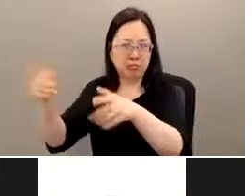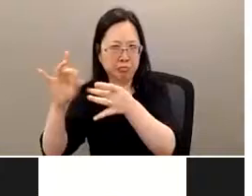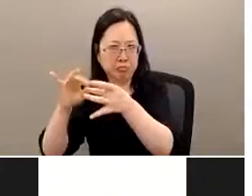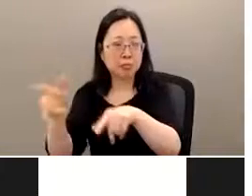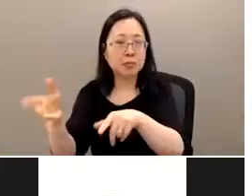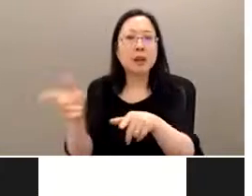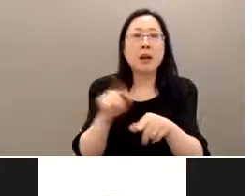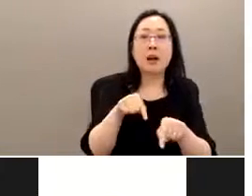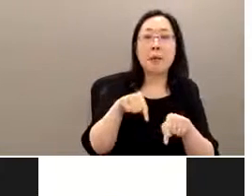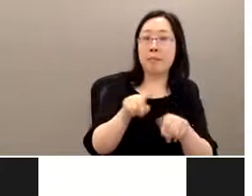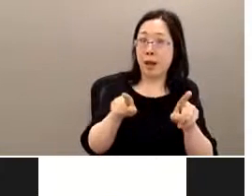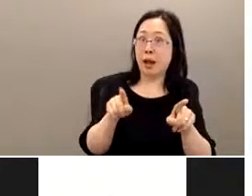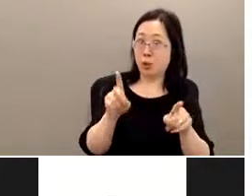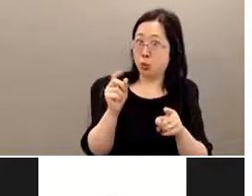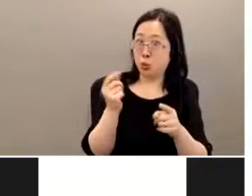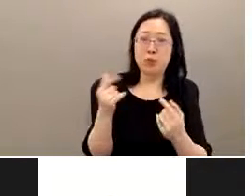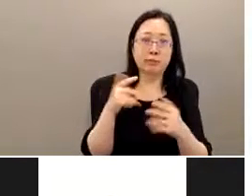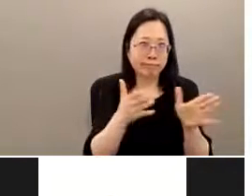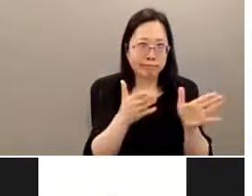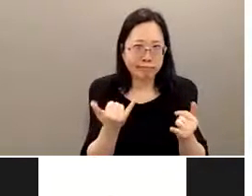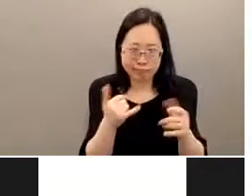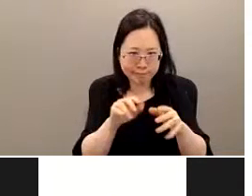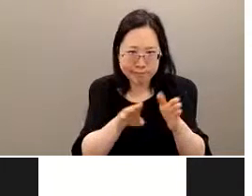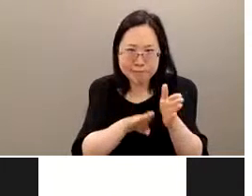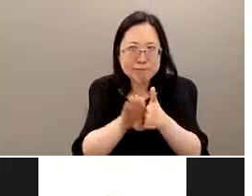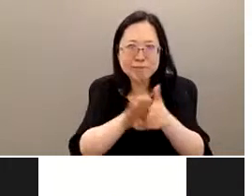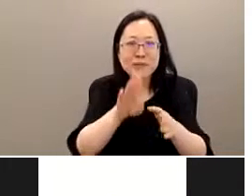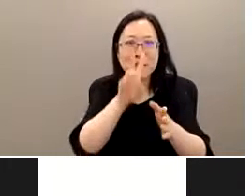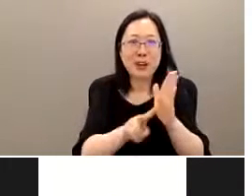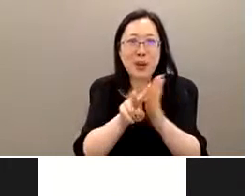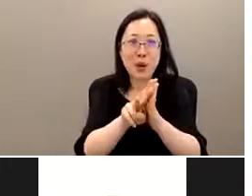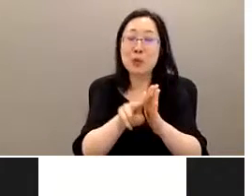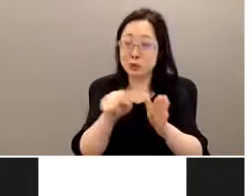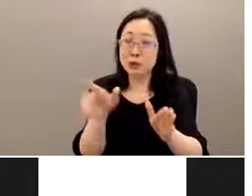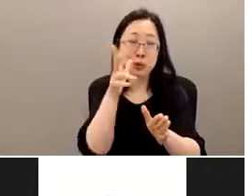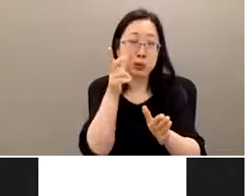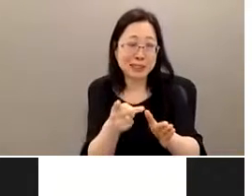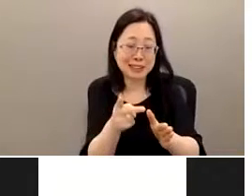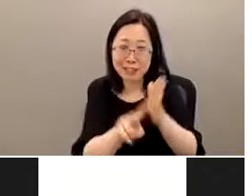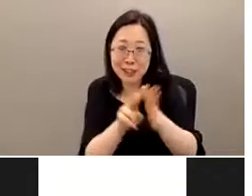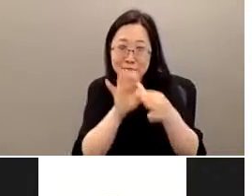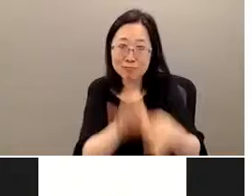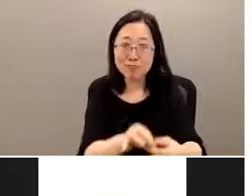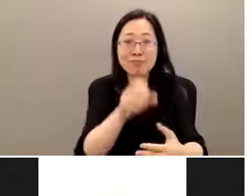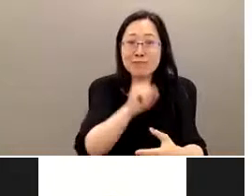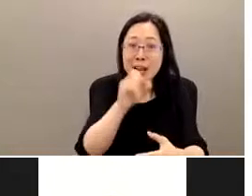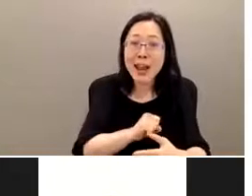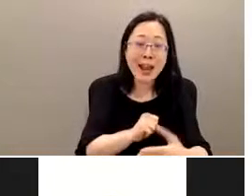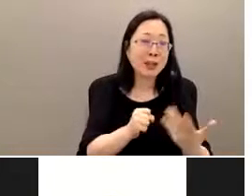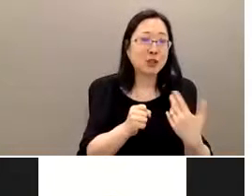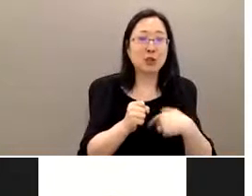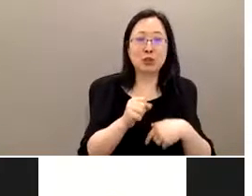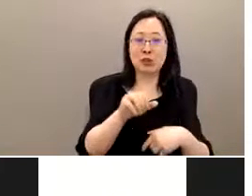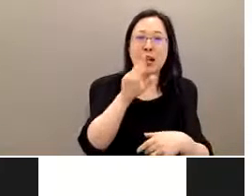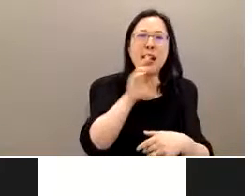strategy. But we did do a video, so you'll also find on our website a video around ageism and how we need to treat each other with respect and